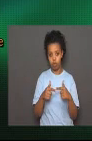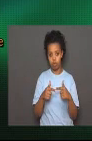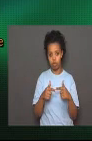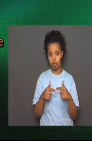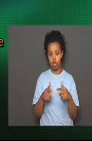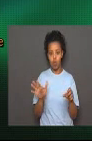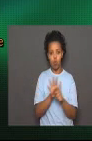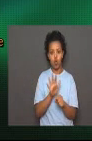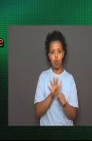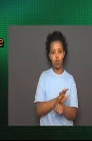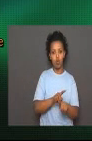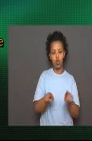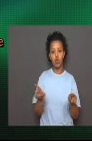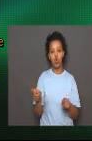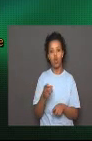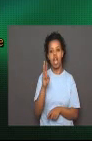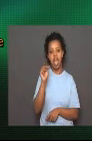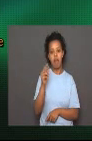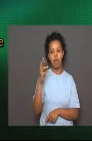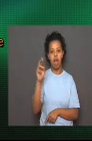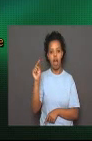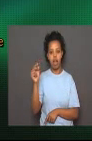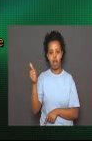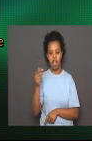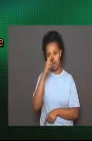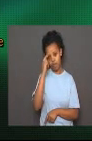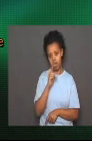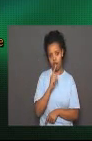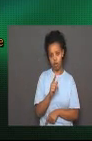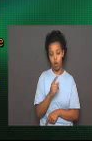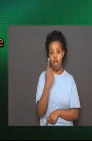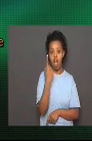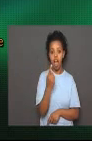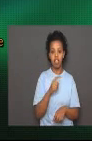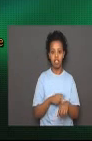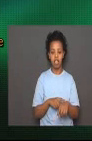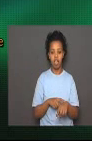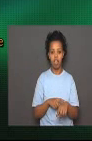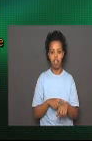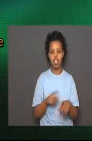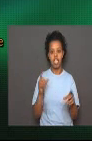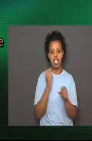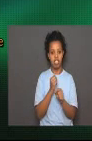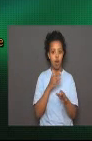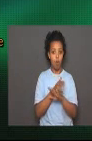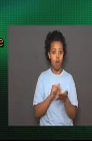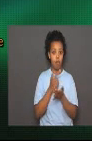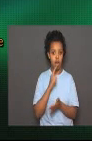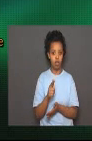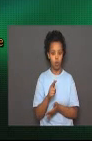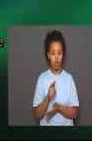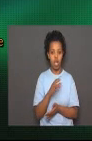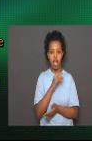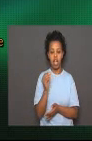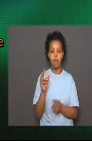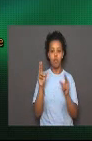completely different mRNA, if one is produced at all, and a